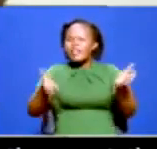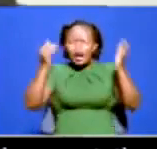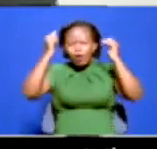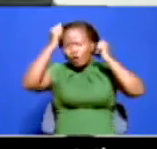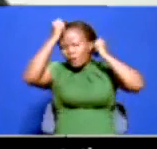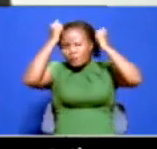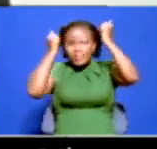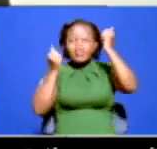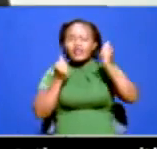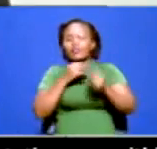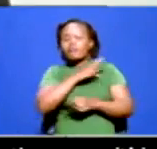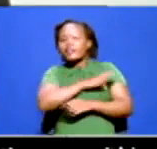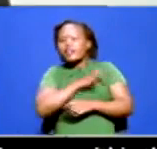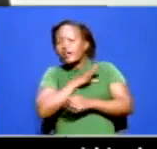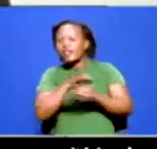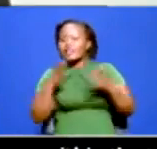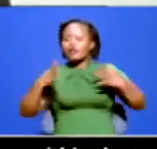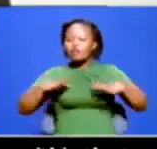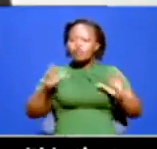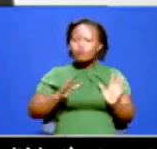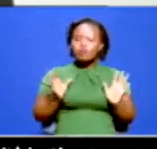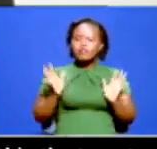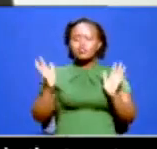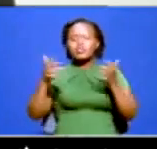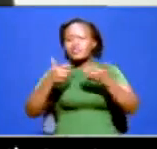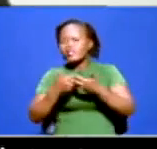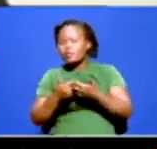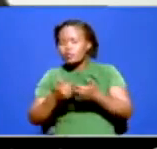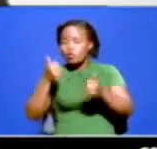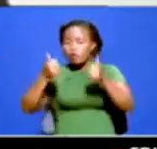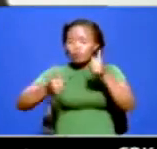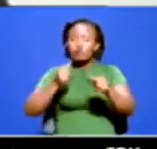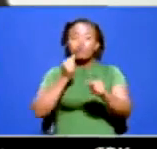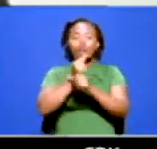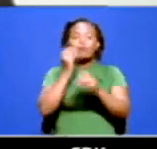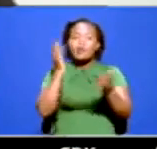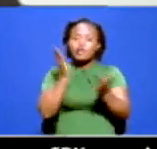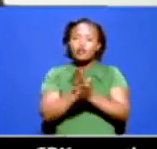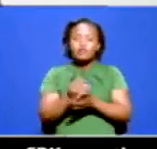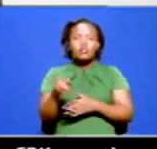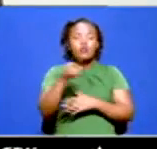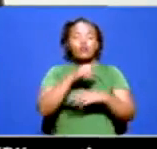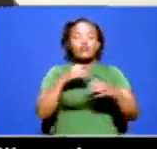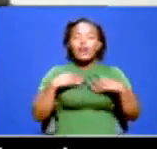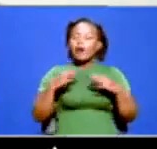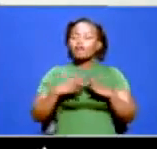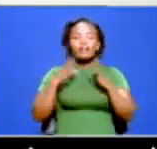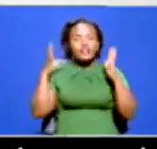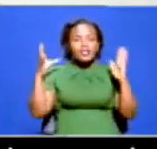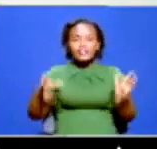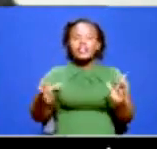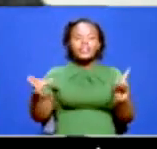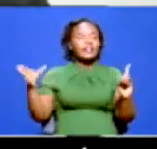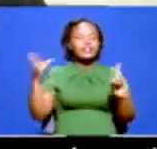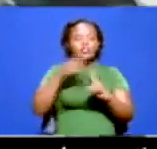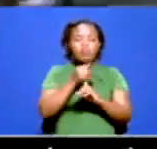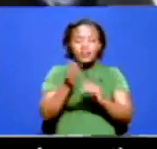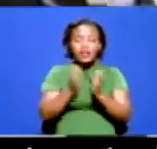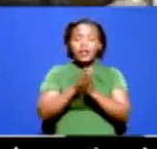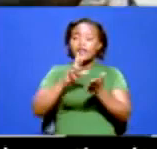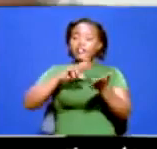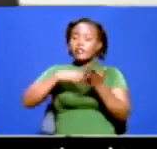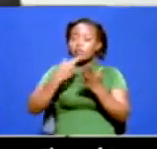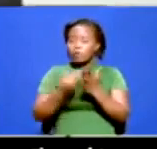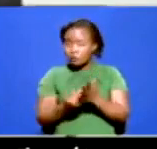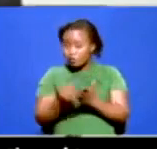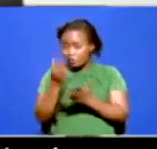people you're engaging that ensures that we have such results coming out from, you know, minimal resources? Because if you compare the budget that would be